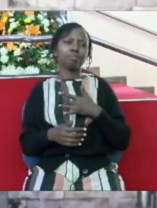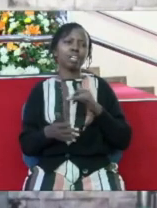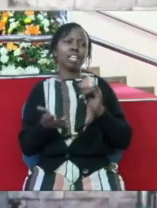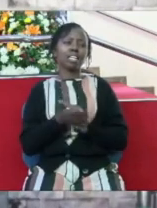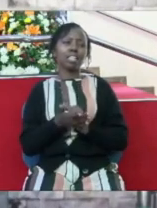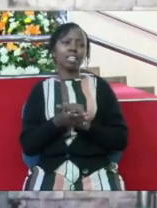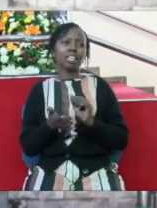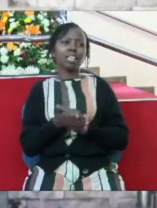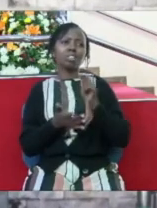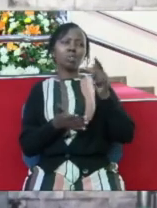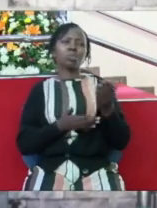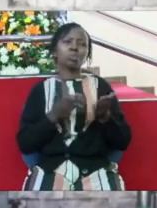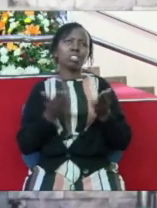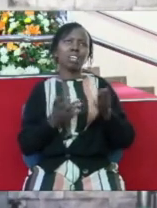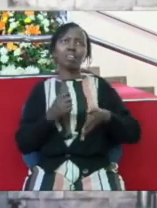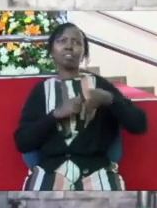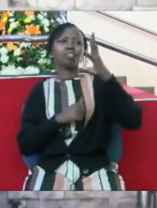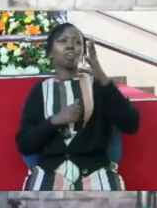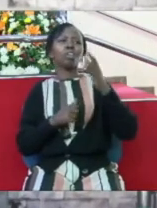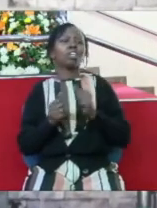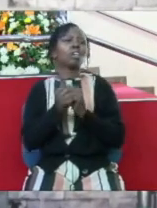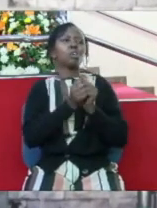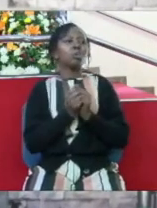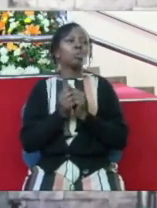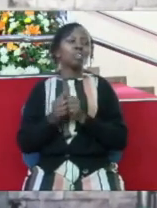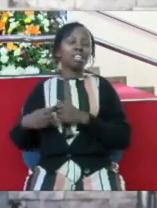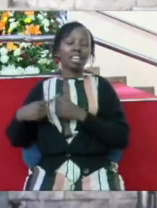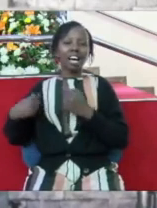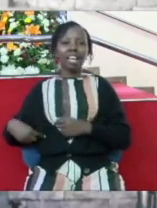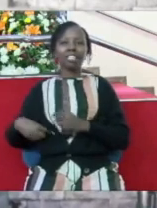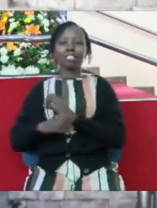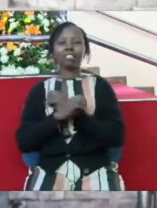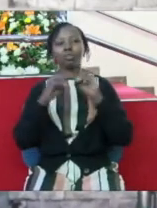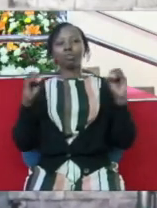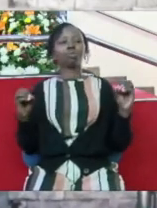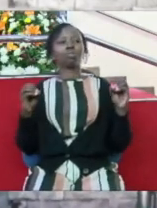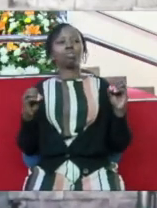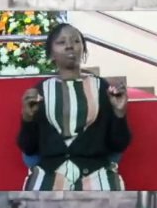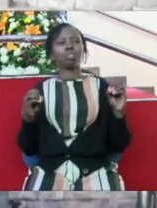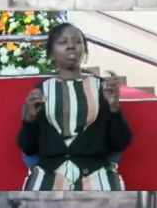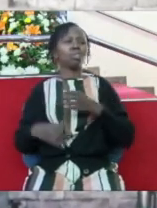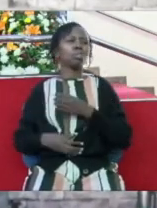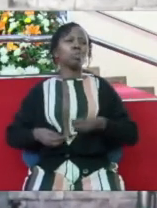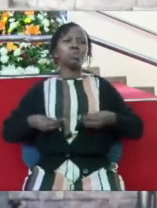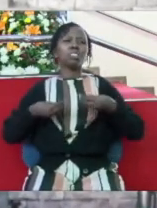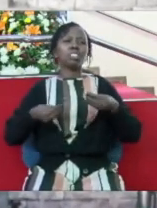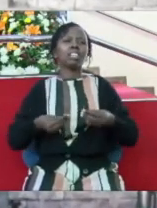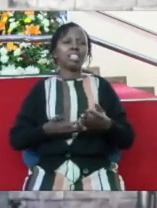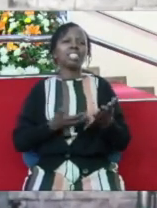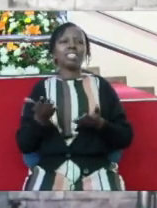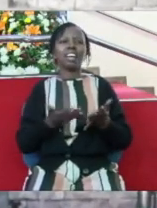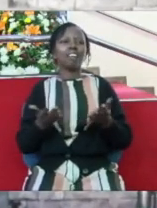serving from empty. Unahudumu kwa utupu. You have given, you have given, you have given. Umejitolea, umejitolea, umejitolea. Until you